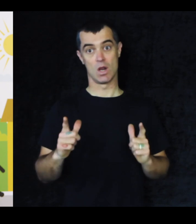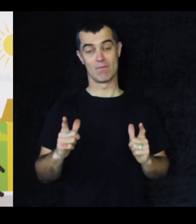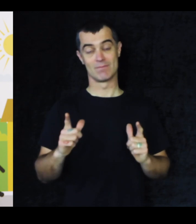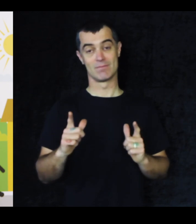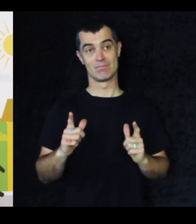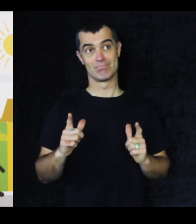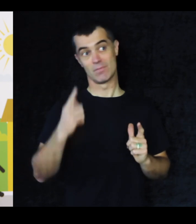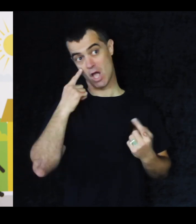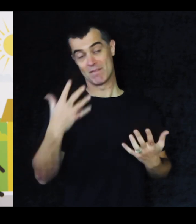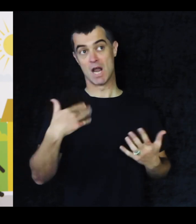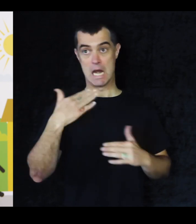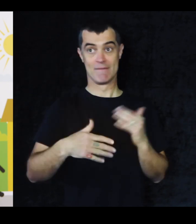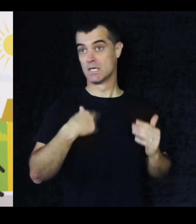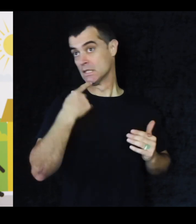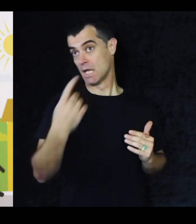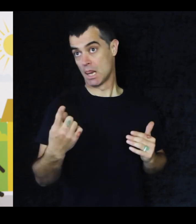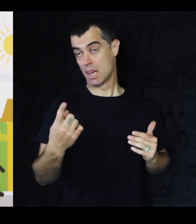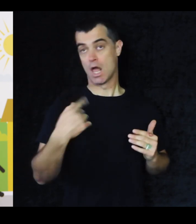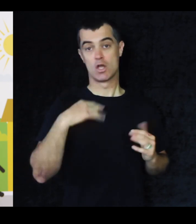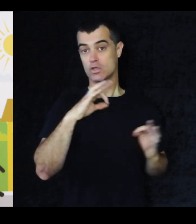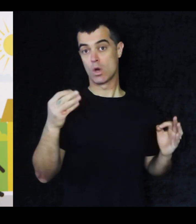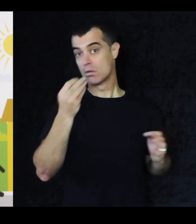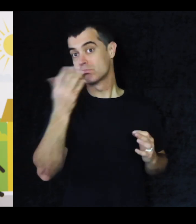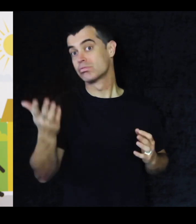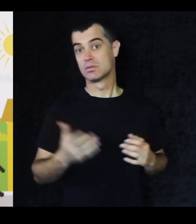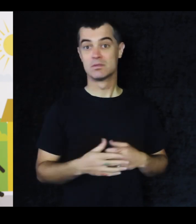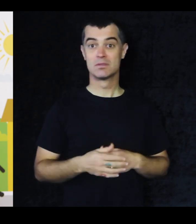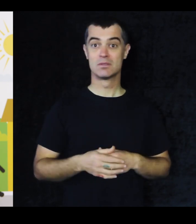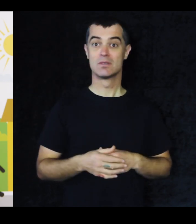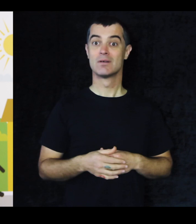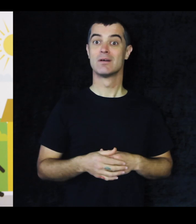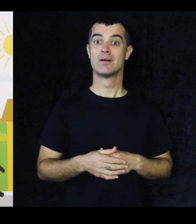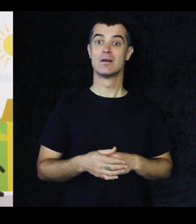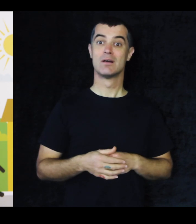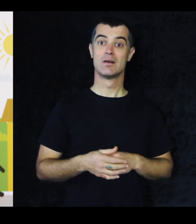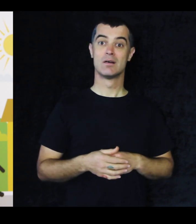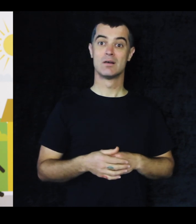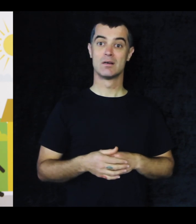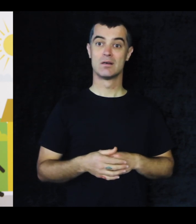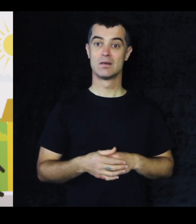there's a lot of times where I didn't disclose, and I don't disclose too,